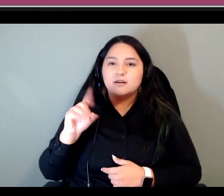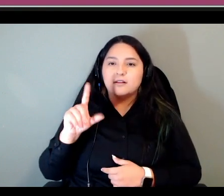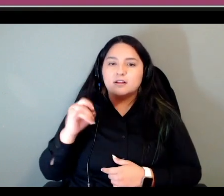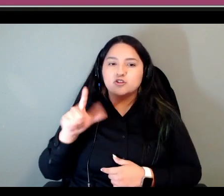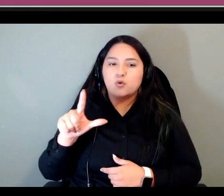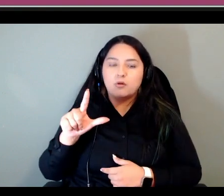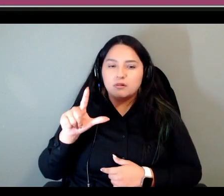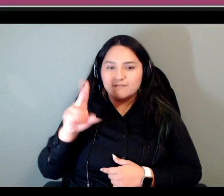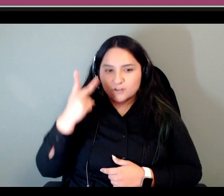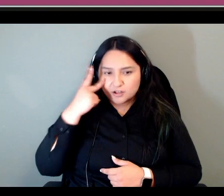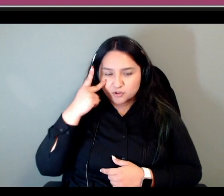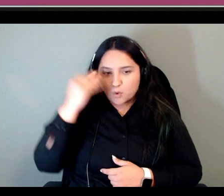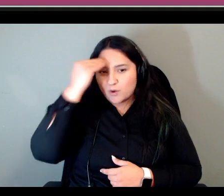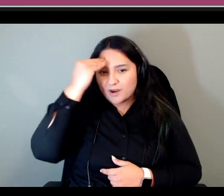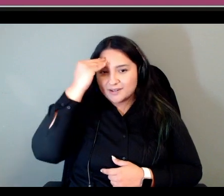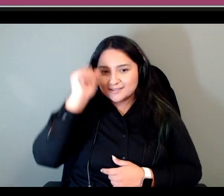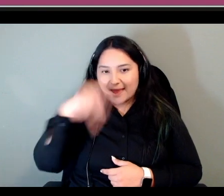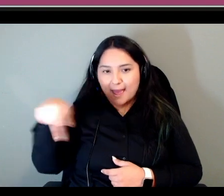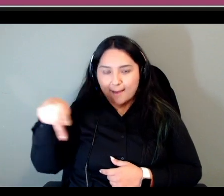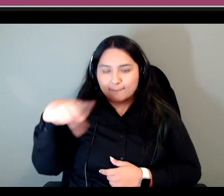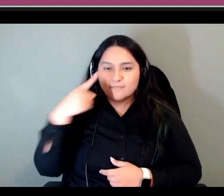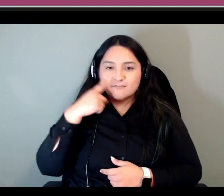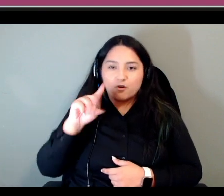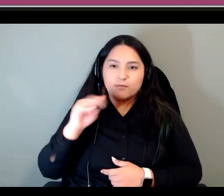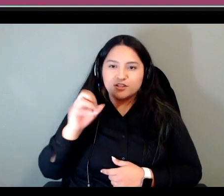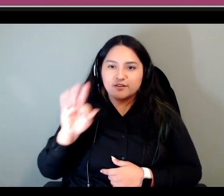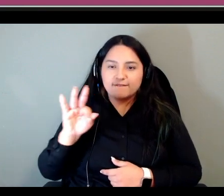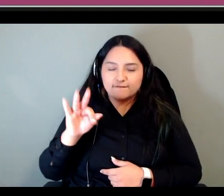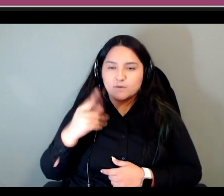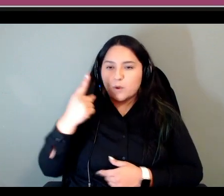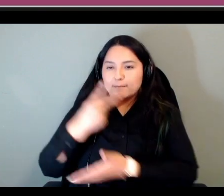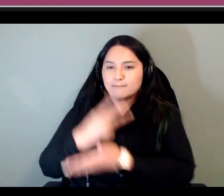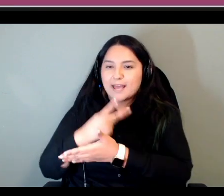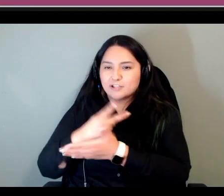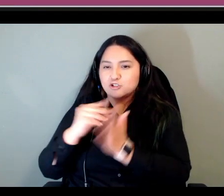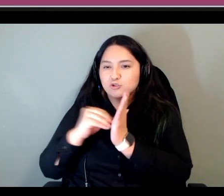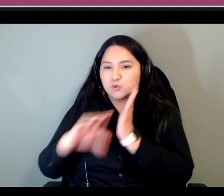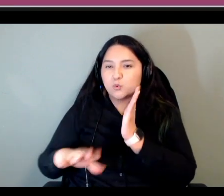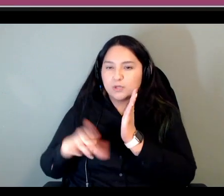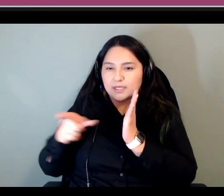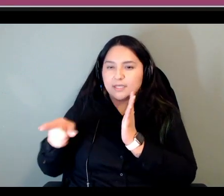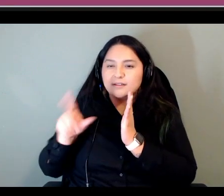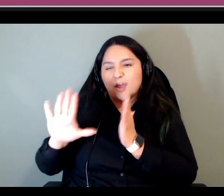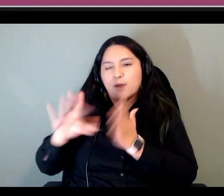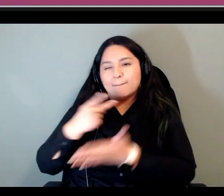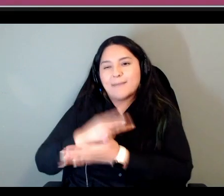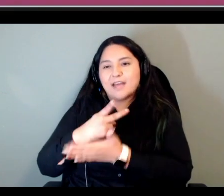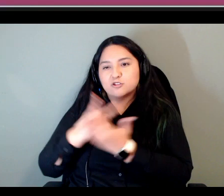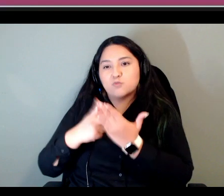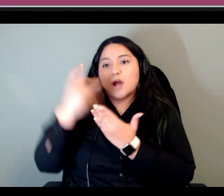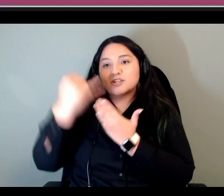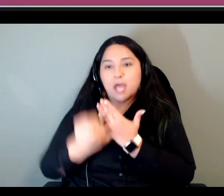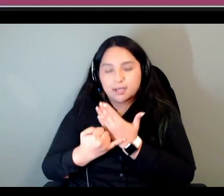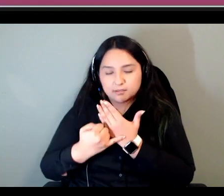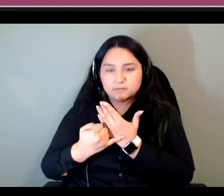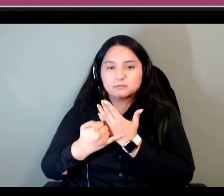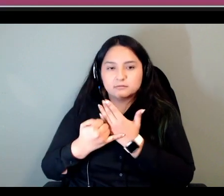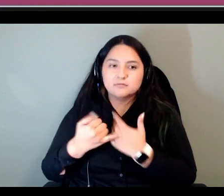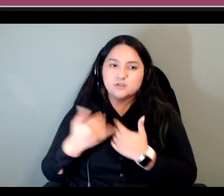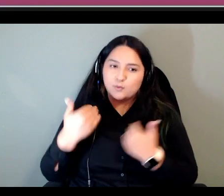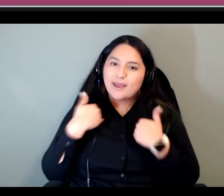be a master's student in computer science, a master's project that they're doing for us. So we have